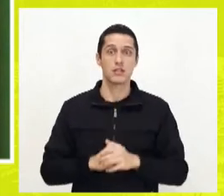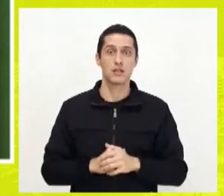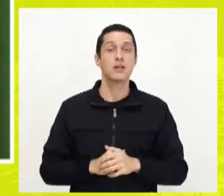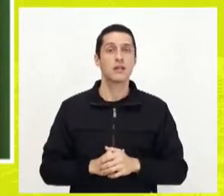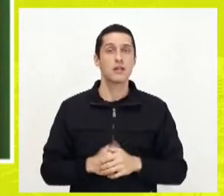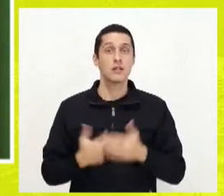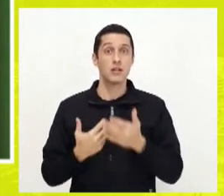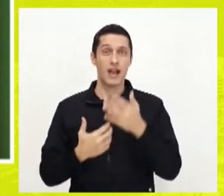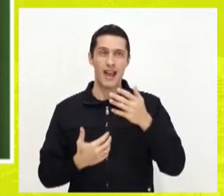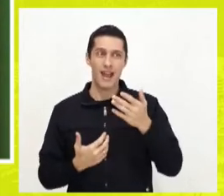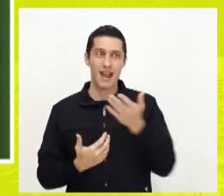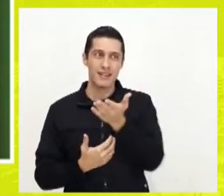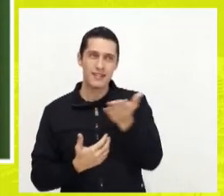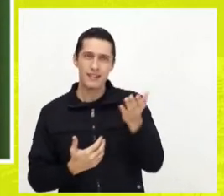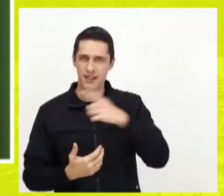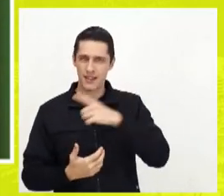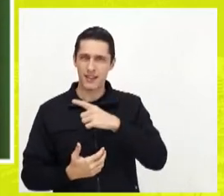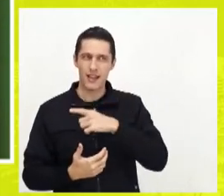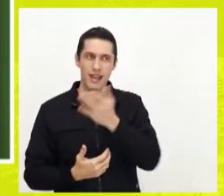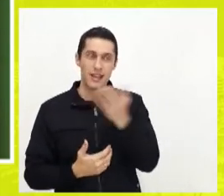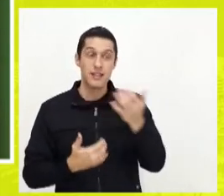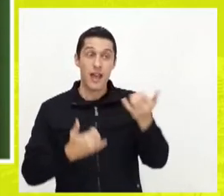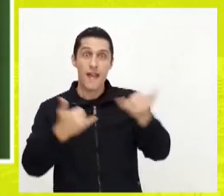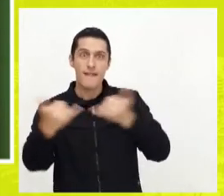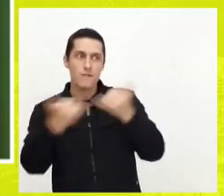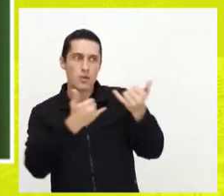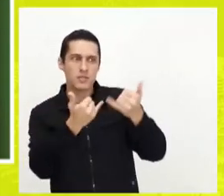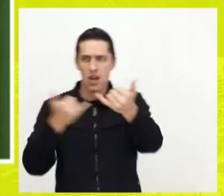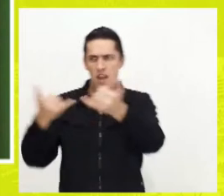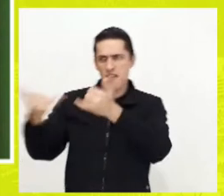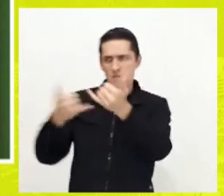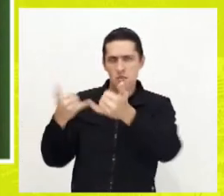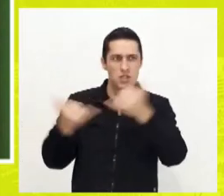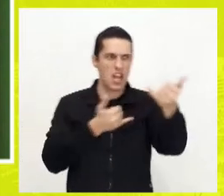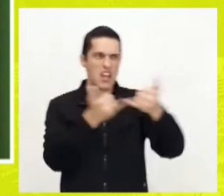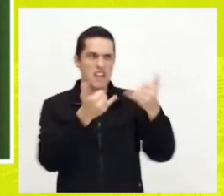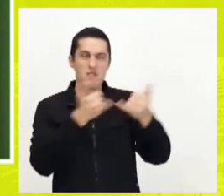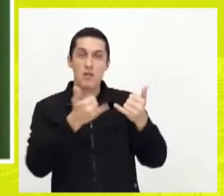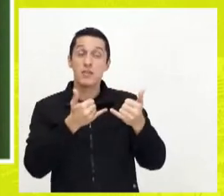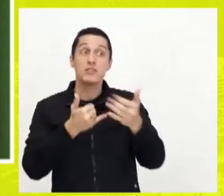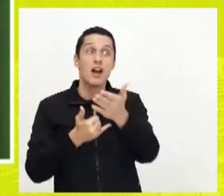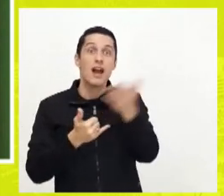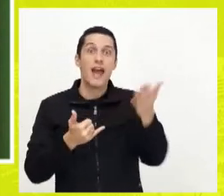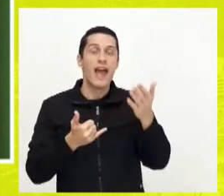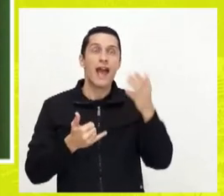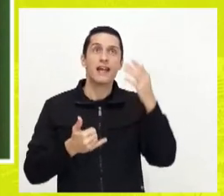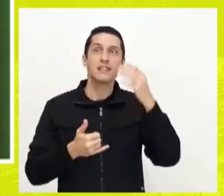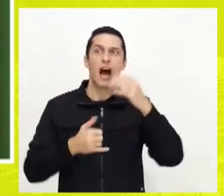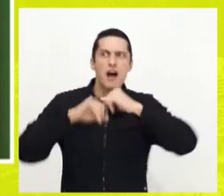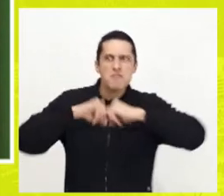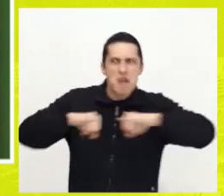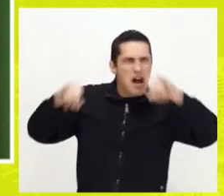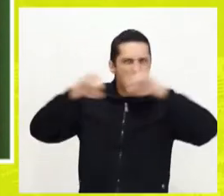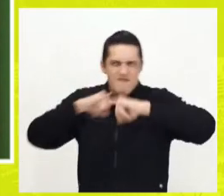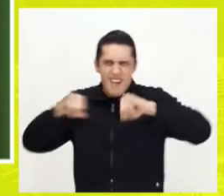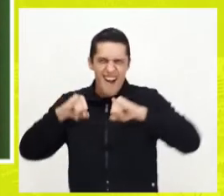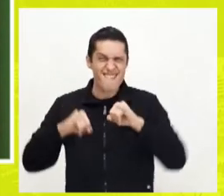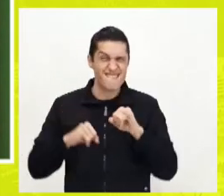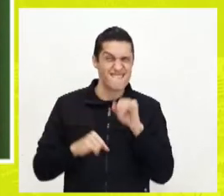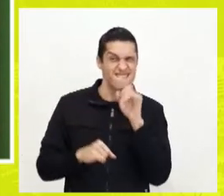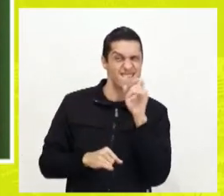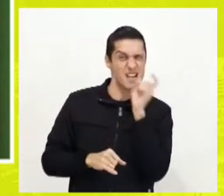the bad actors those that generate information deliberately to disturb public